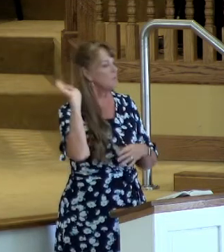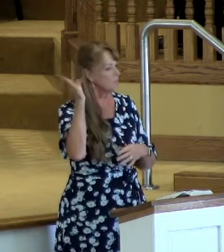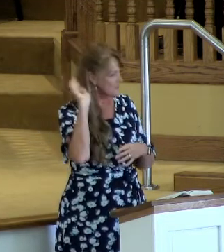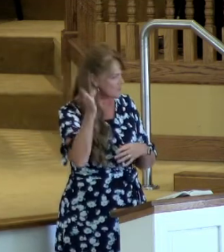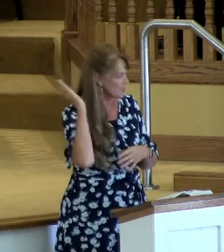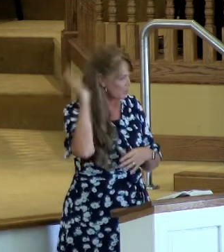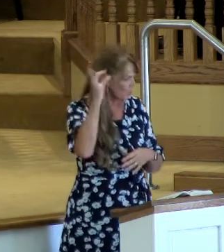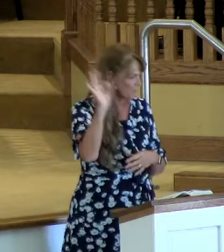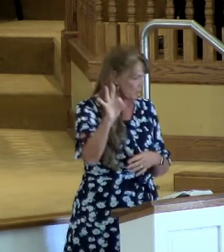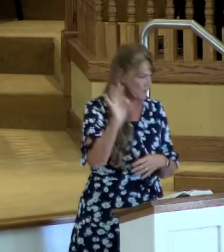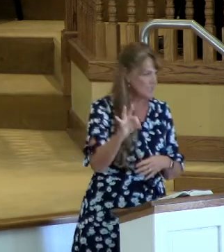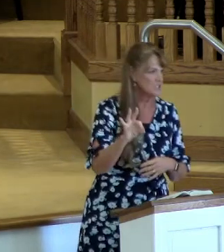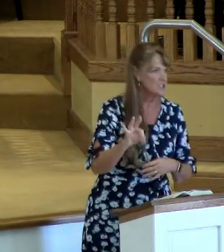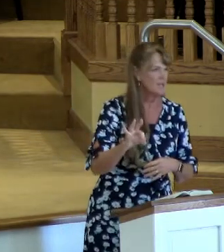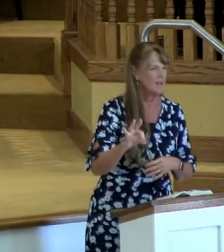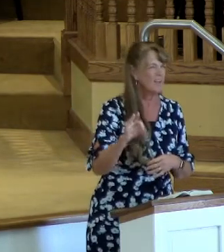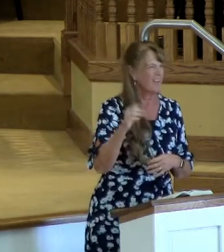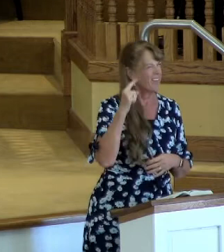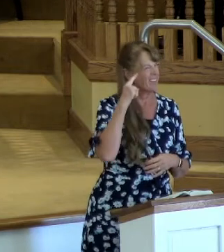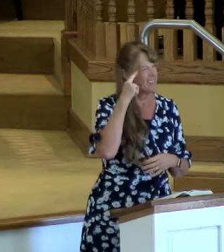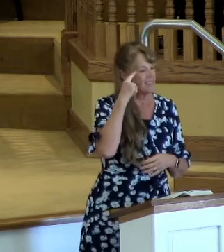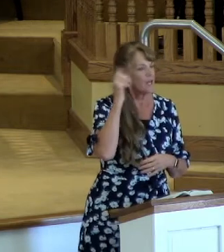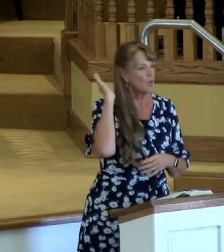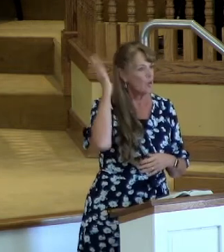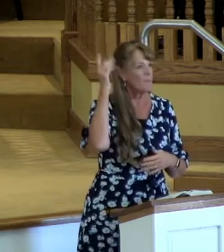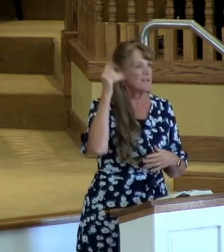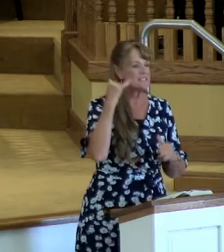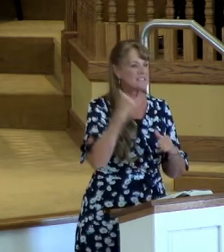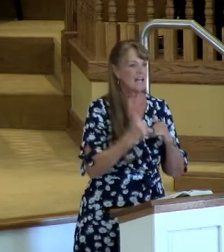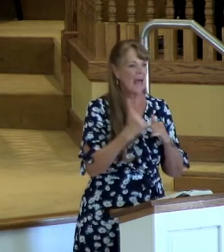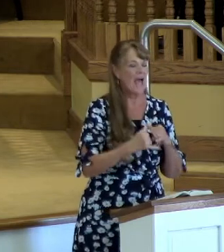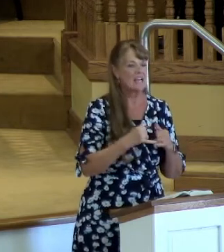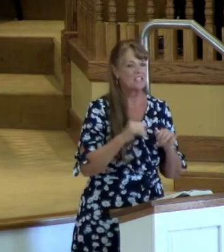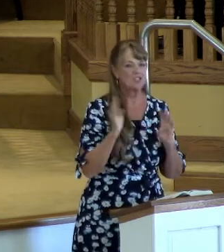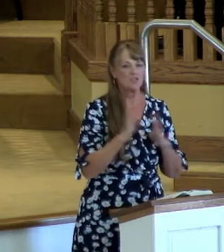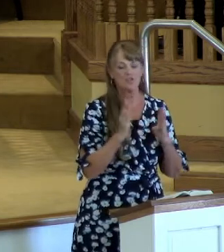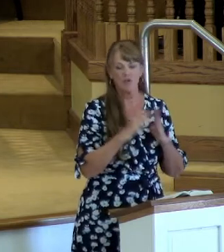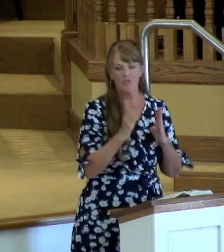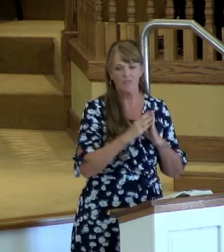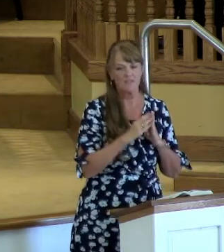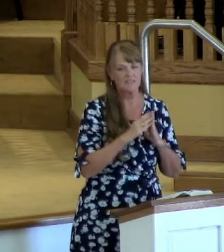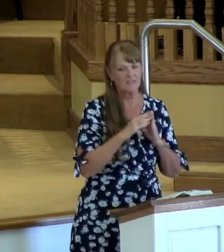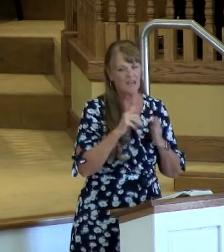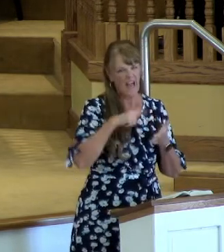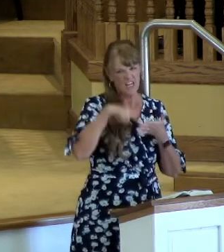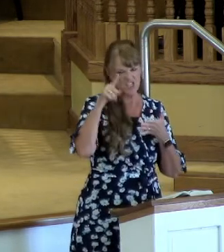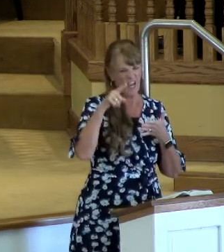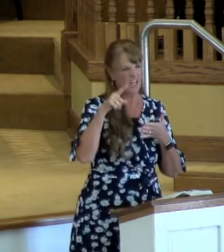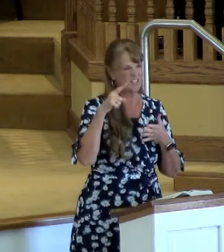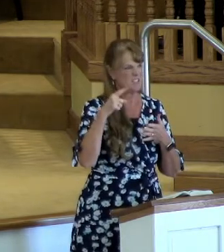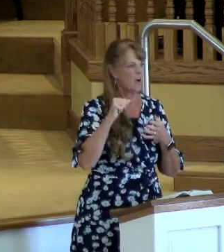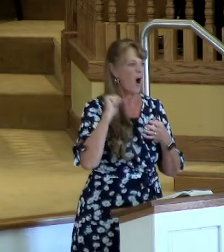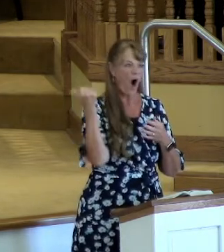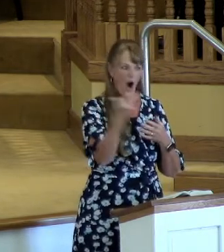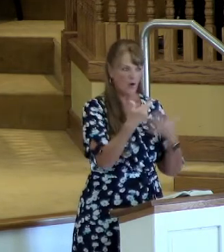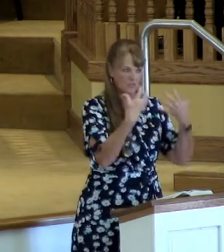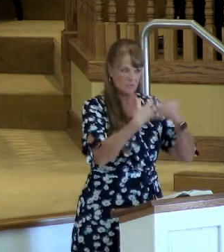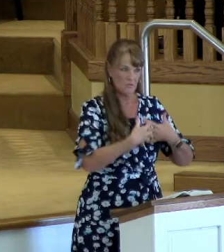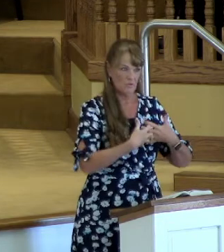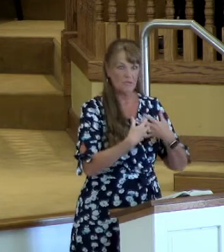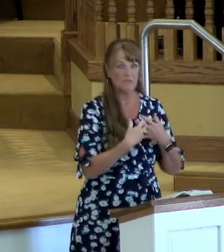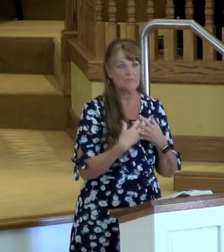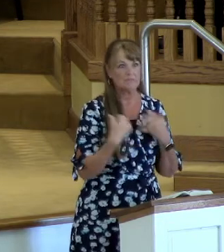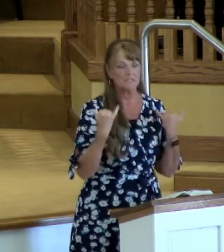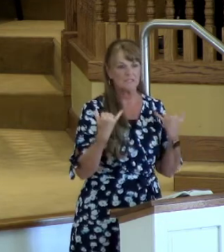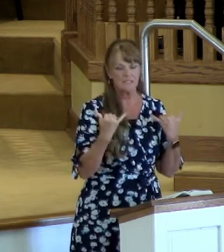night. Believe it'll be his last service. I did check on him today. Everything's going well there this morning. But he's